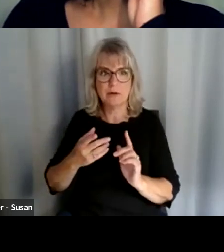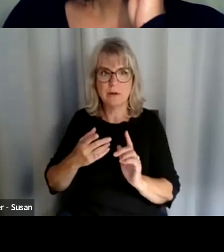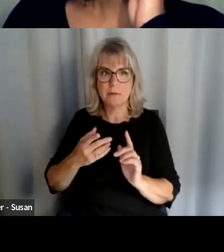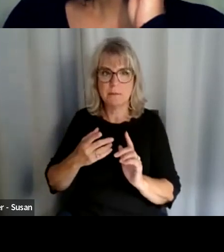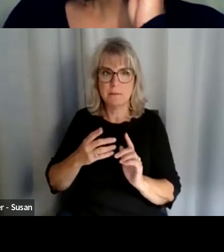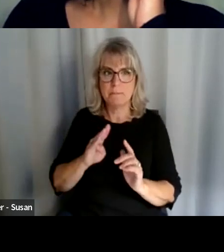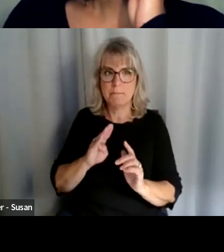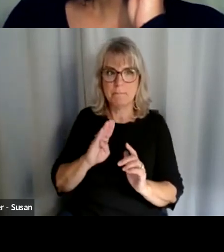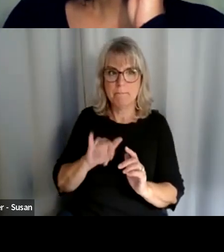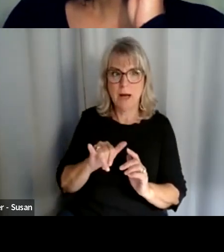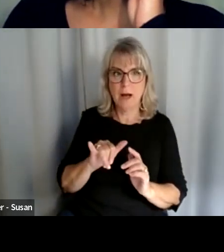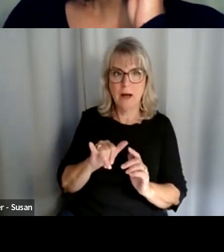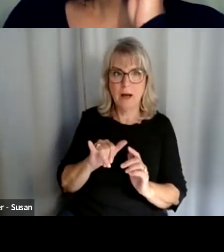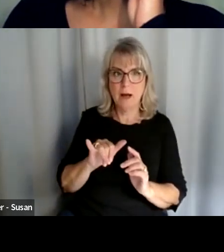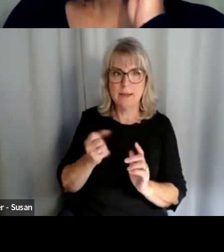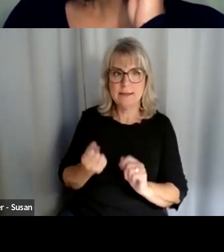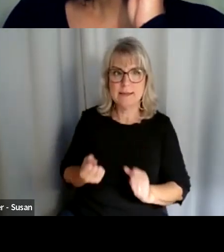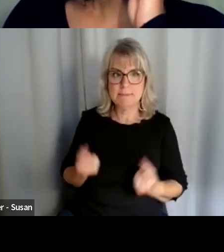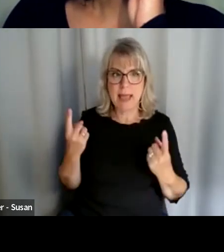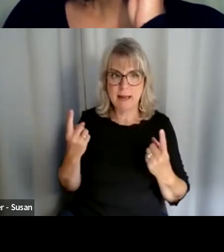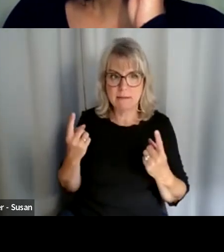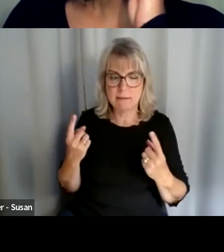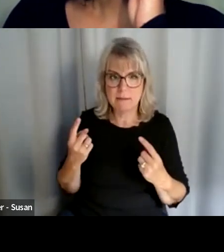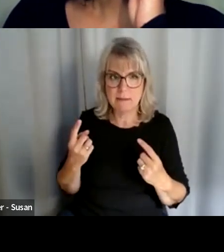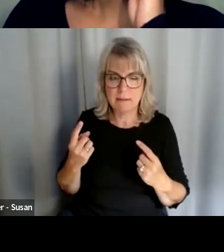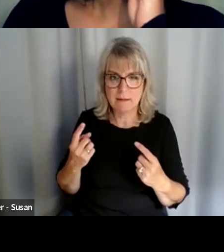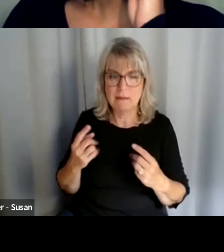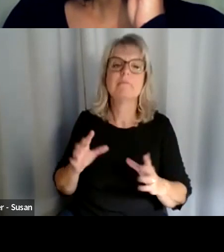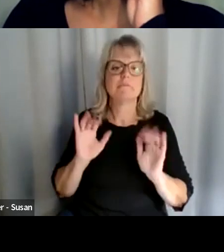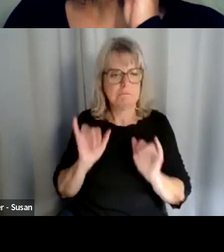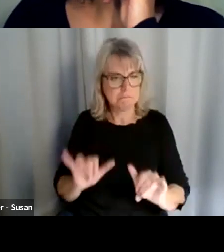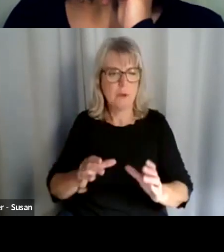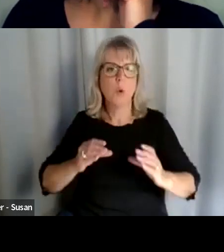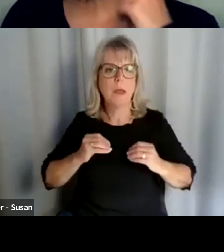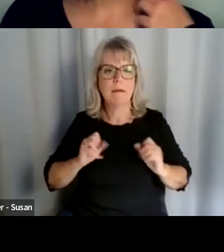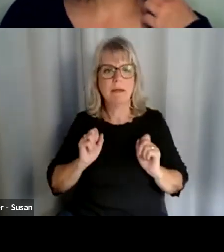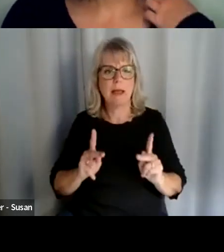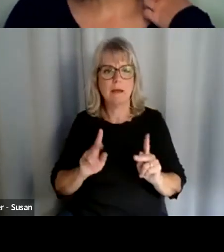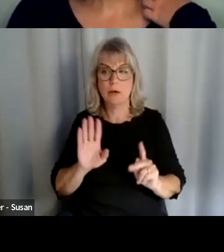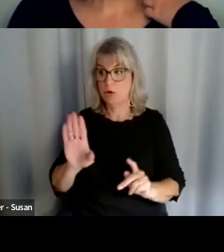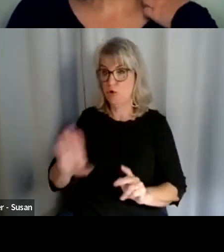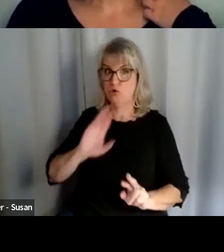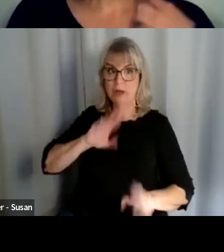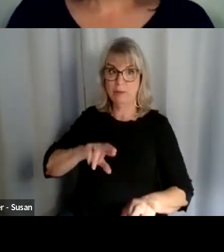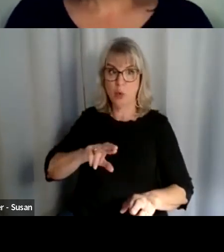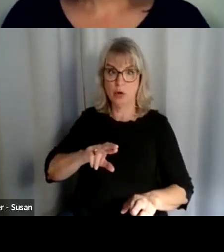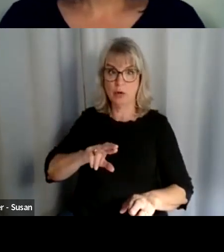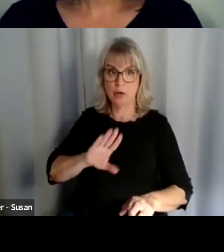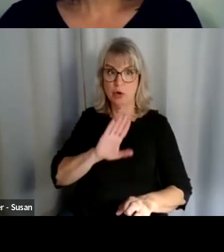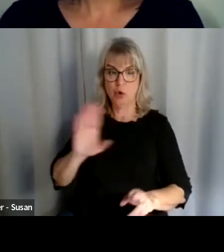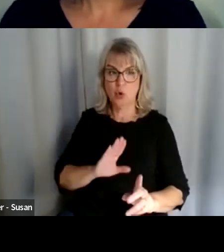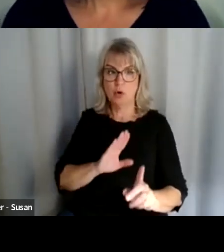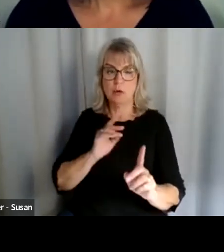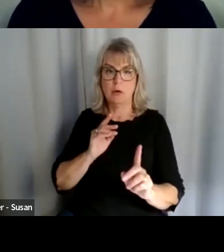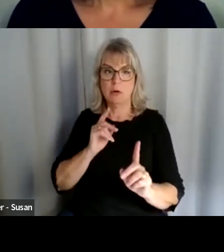their top vendors by spend, they're saying, okay, well, you know, we want you to report your emissions to us, right?